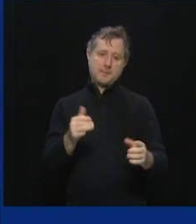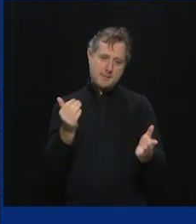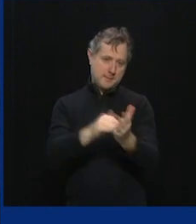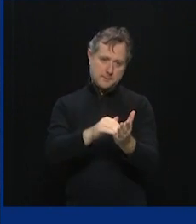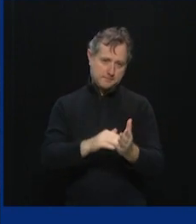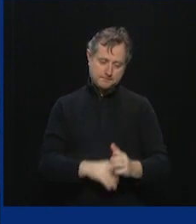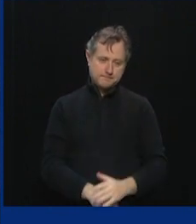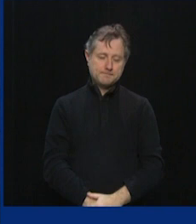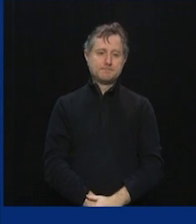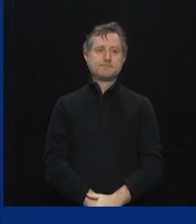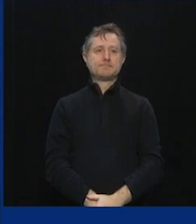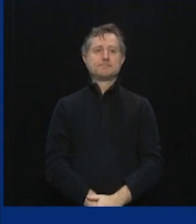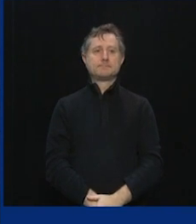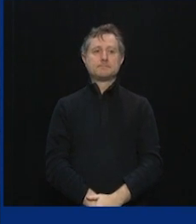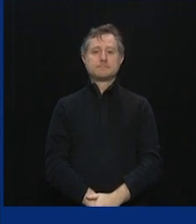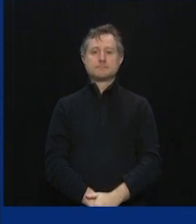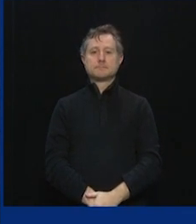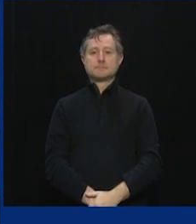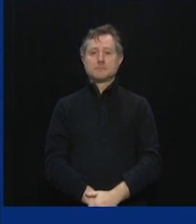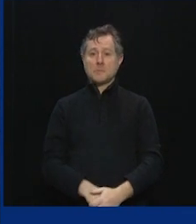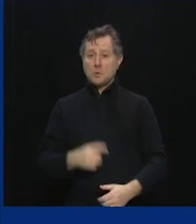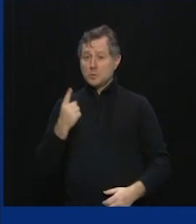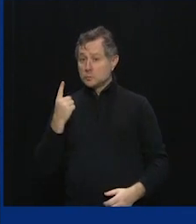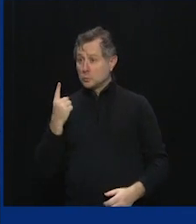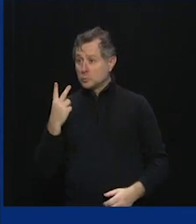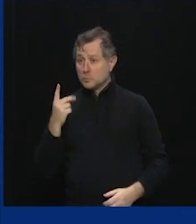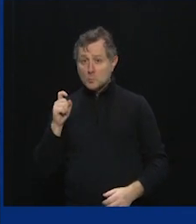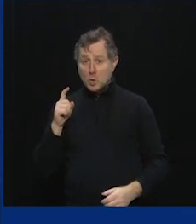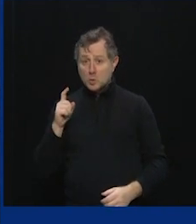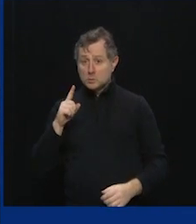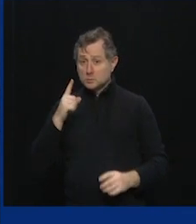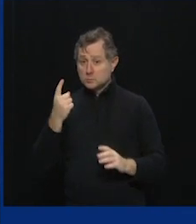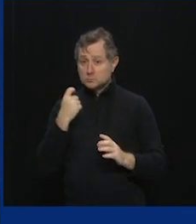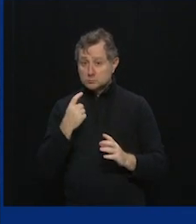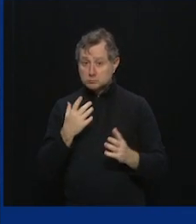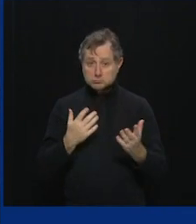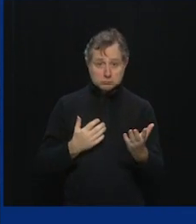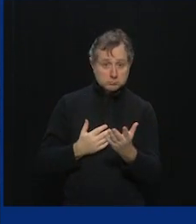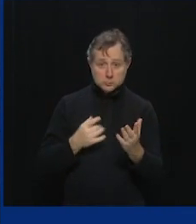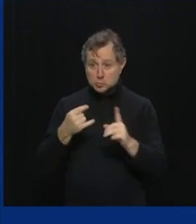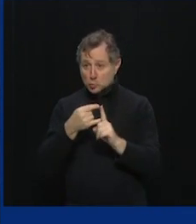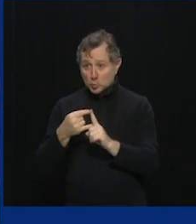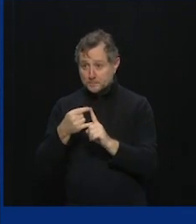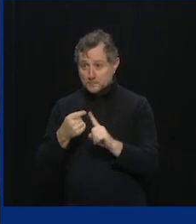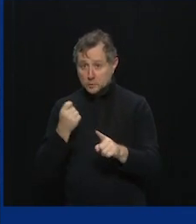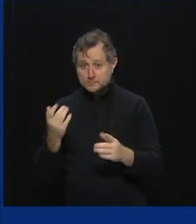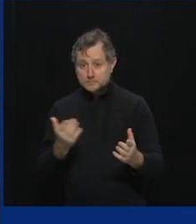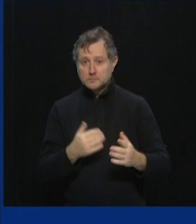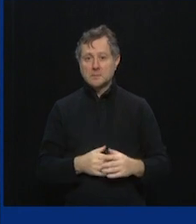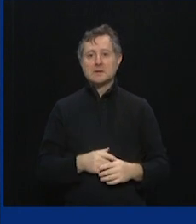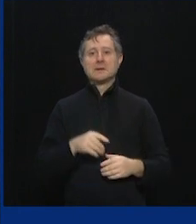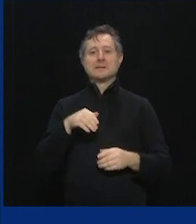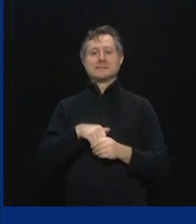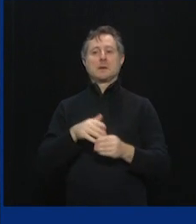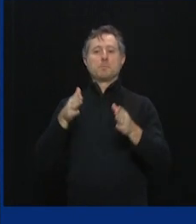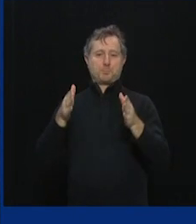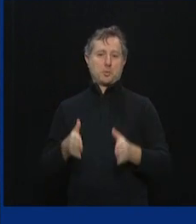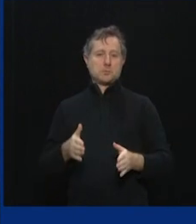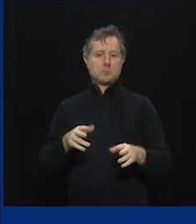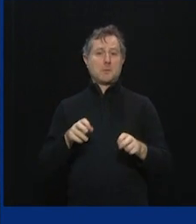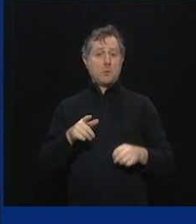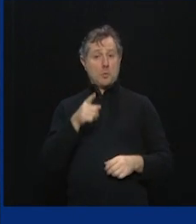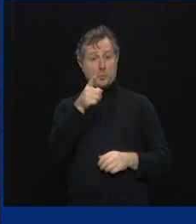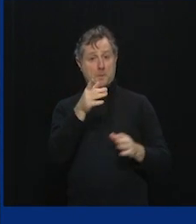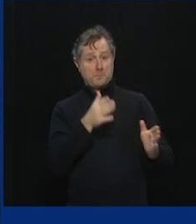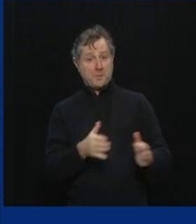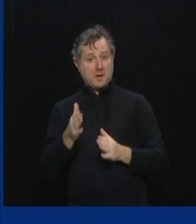Is there one more from the Zoom? I think the Zoom, let's just let the technical Okay. difficulties resolve. Governor, I'm just curious, do you plan on endorsing